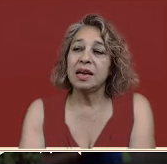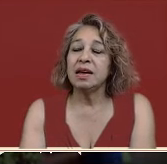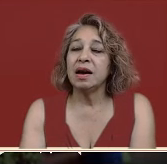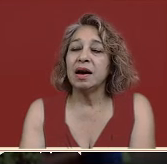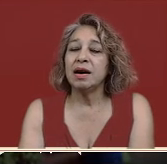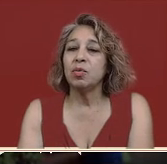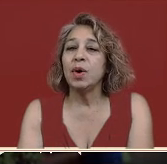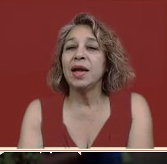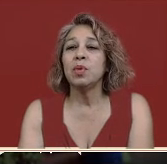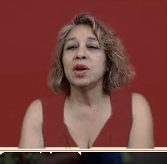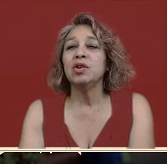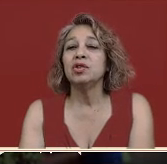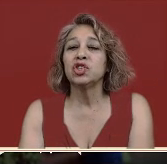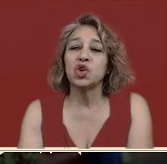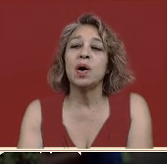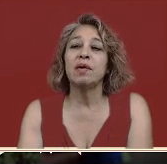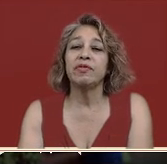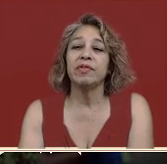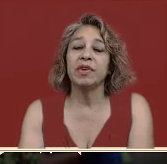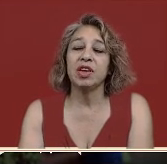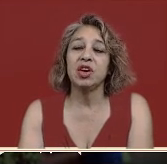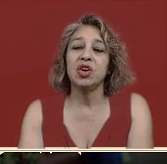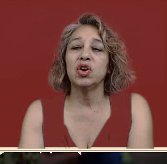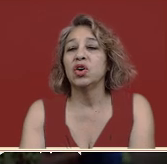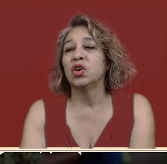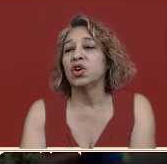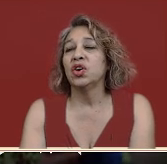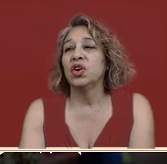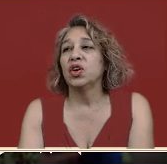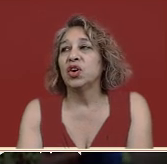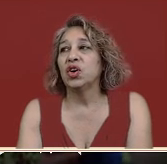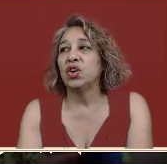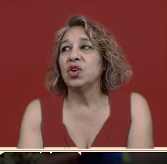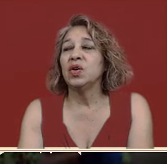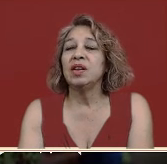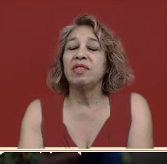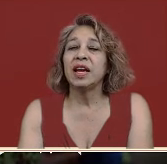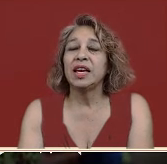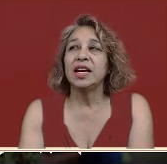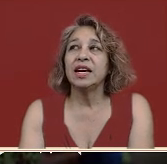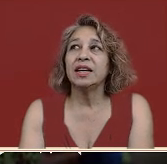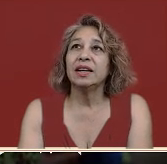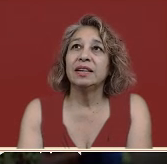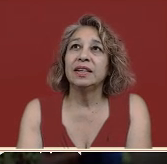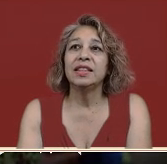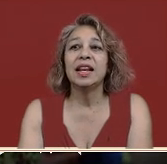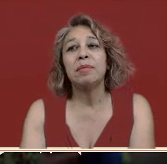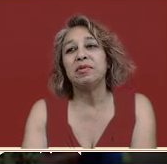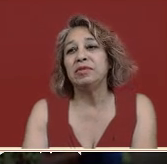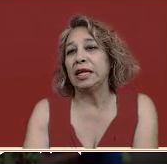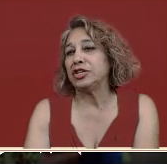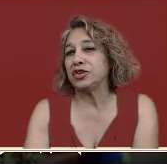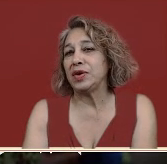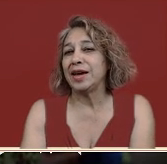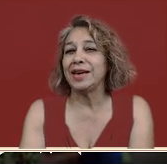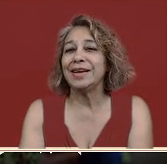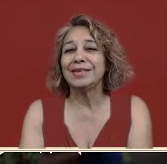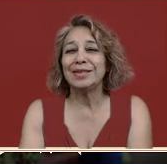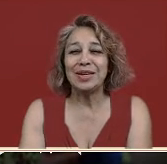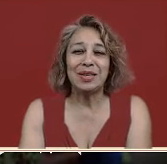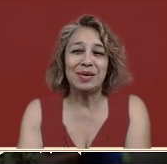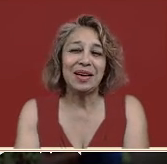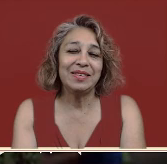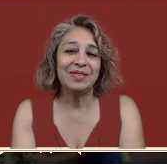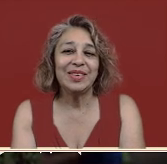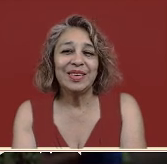a way where you don't show off your, or you don't live like in the lap of luxury, I guess,